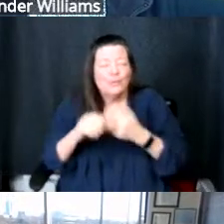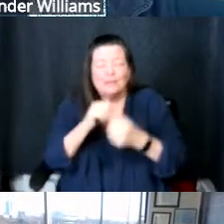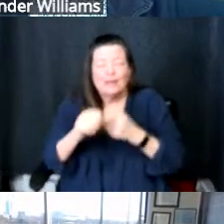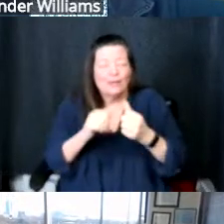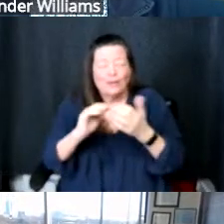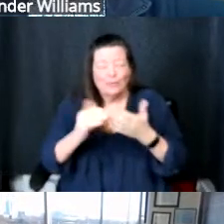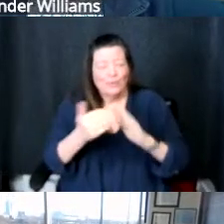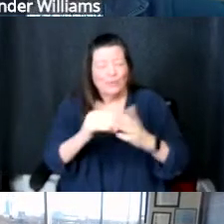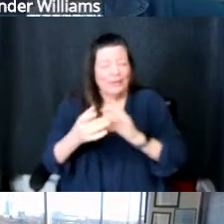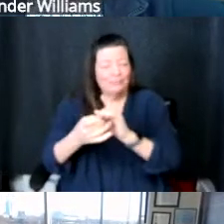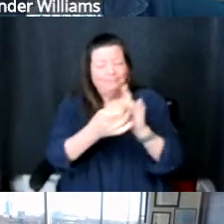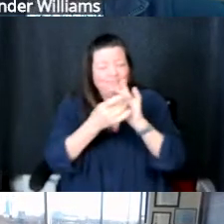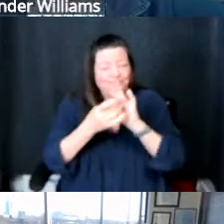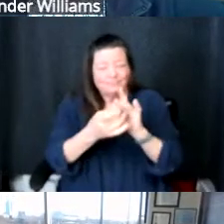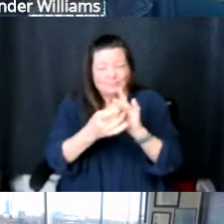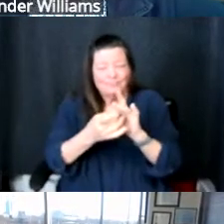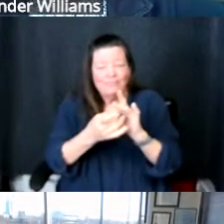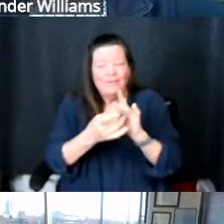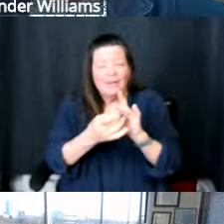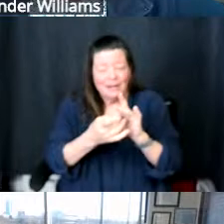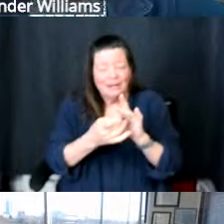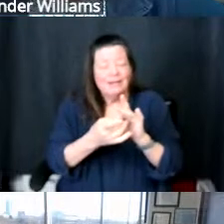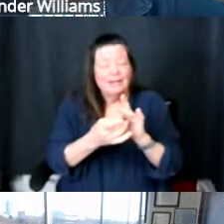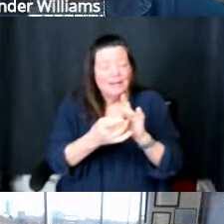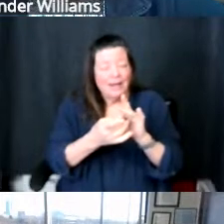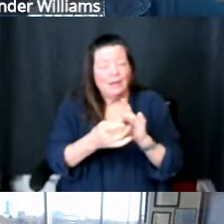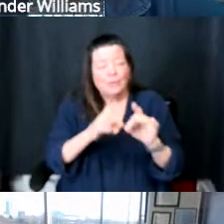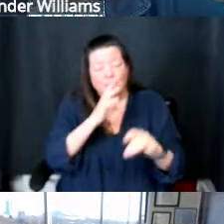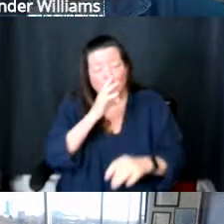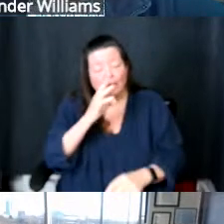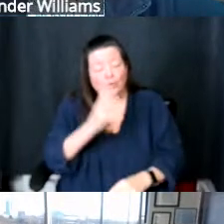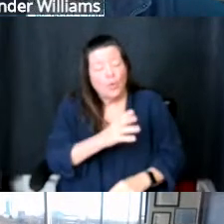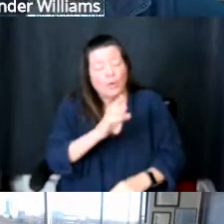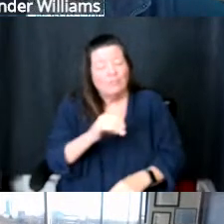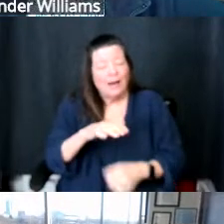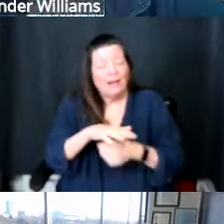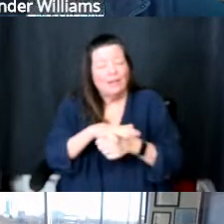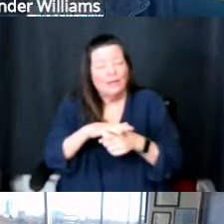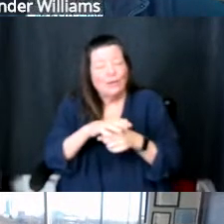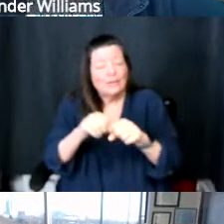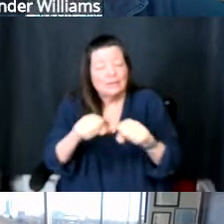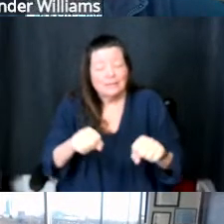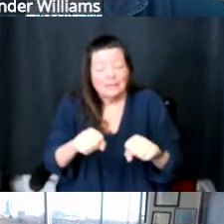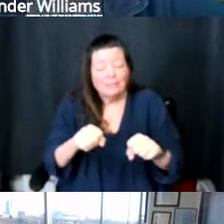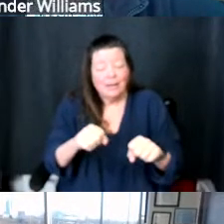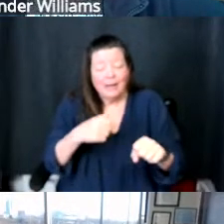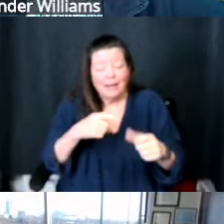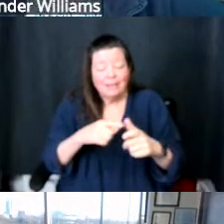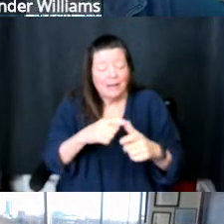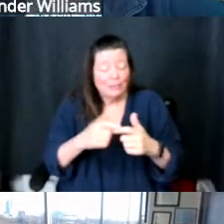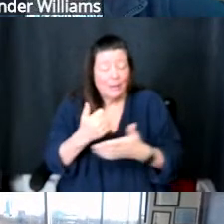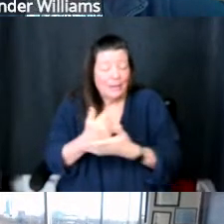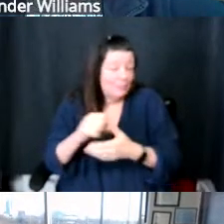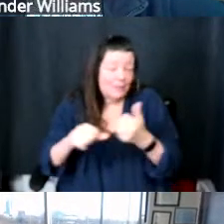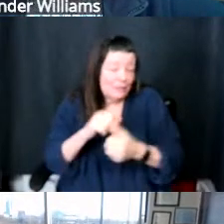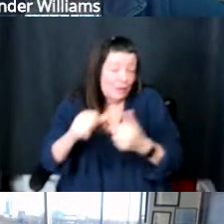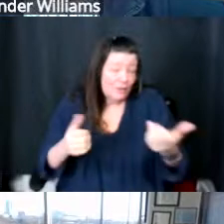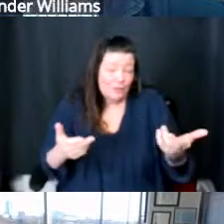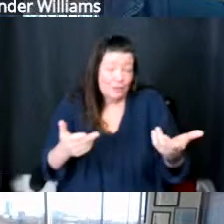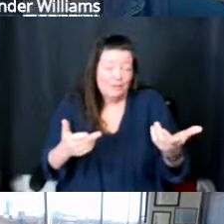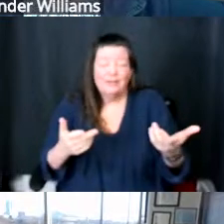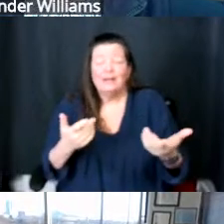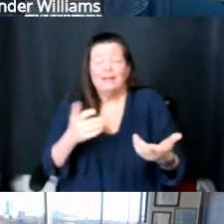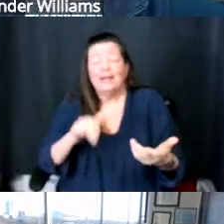been disinvested in and have been ignored by local systems develop mutual aid. And that's what I love about Gary, is the community.